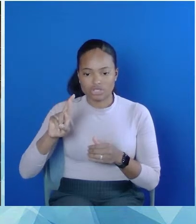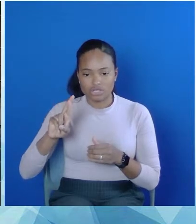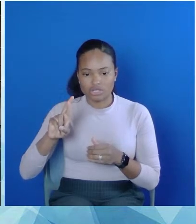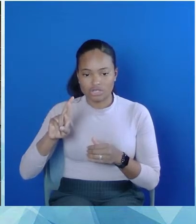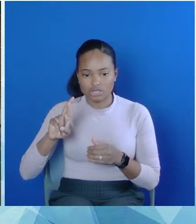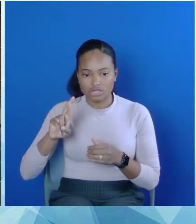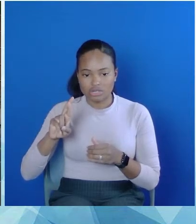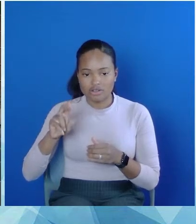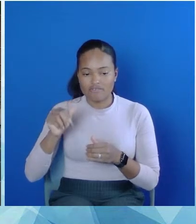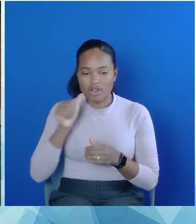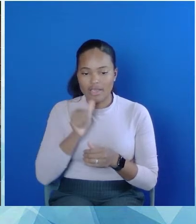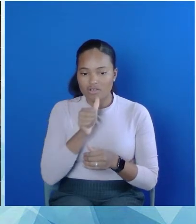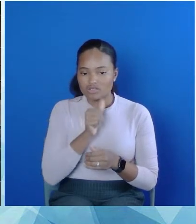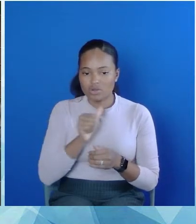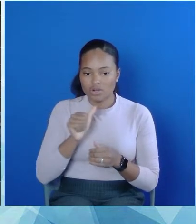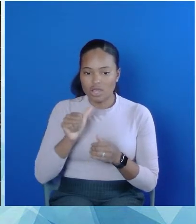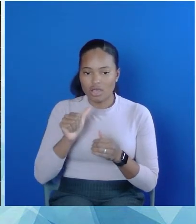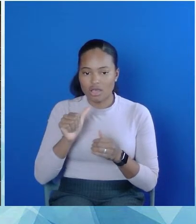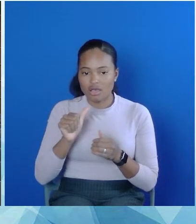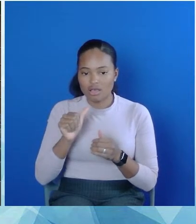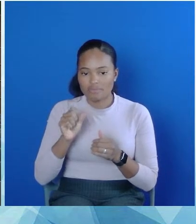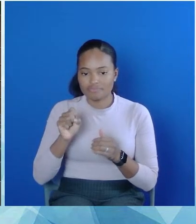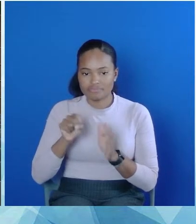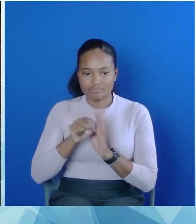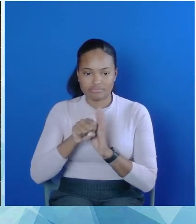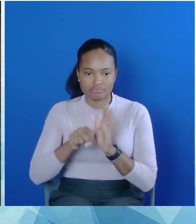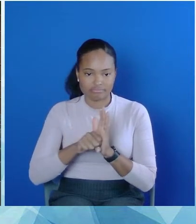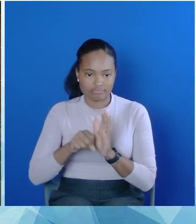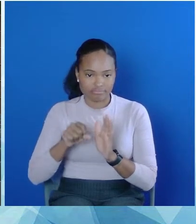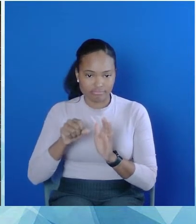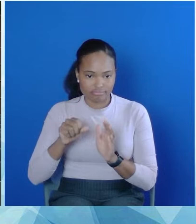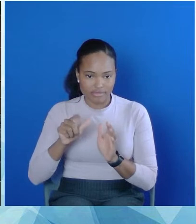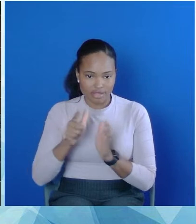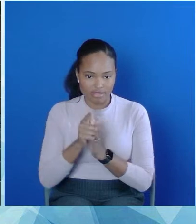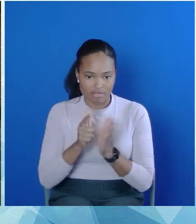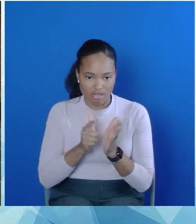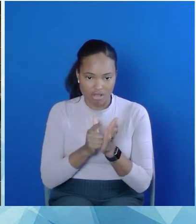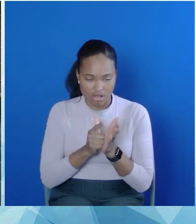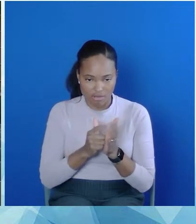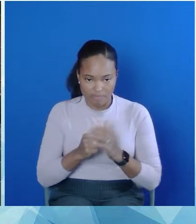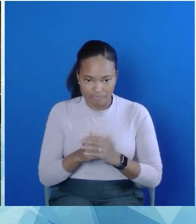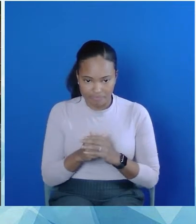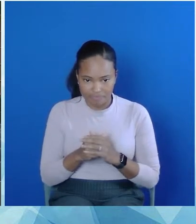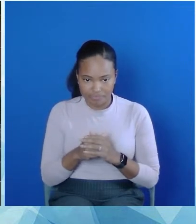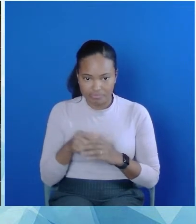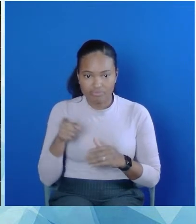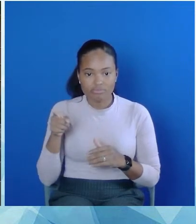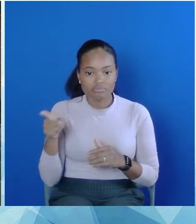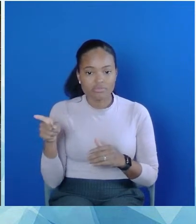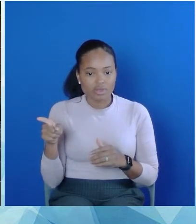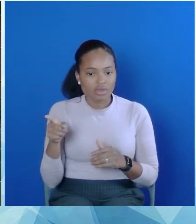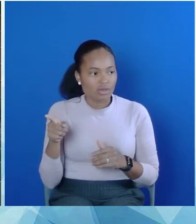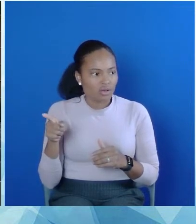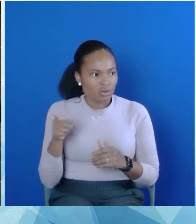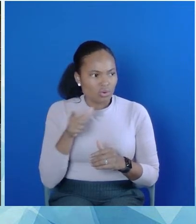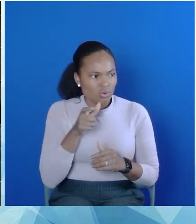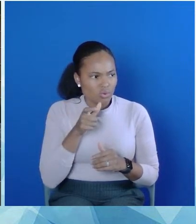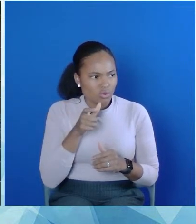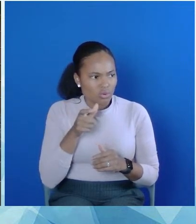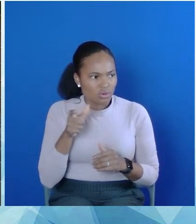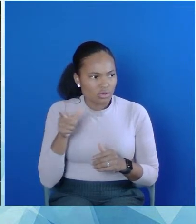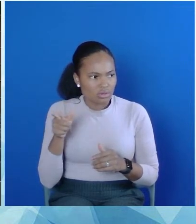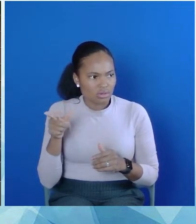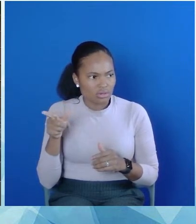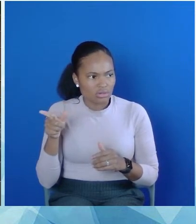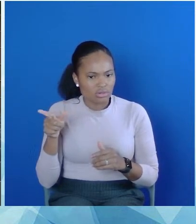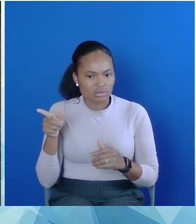It was sponsored by Representative Cook. He's a very strong advocate, very vocal on behalf of ASDB, but